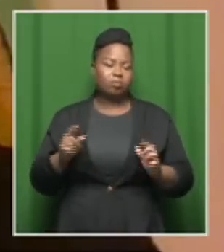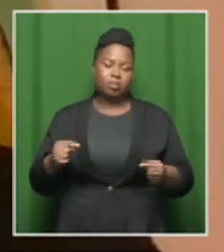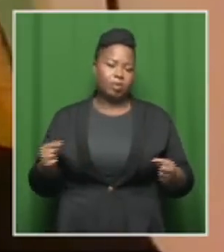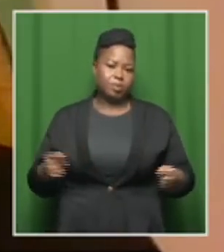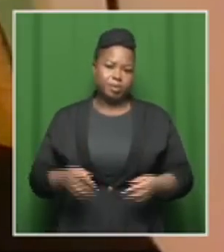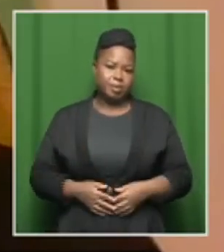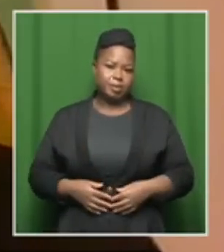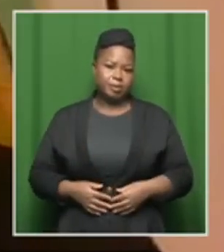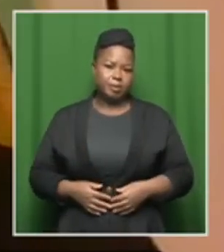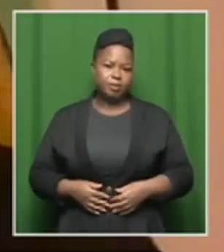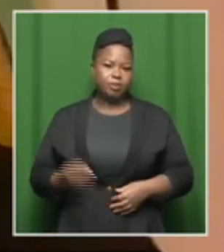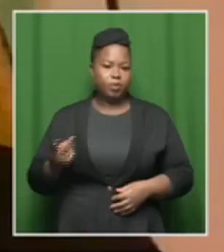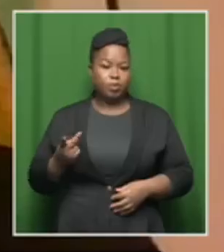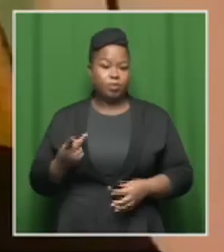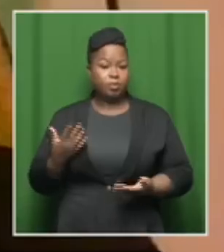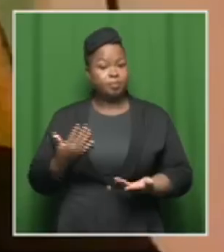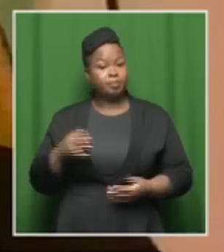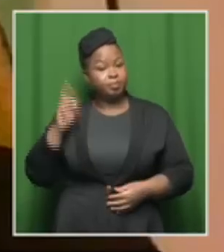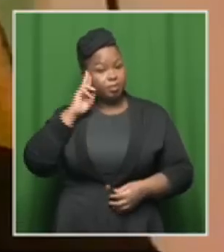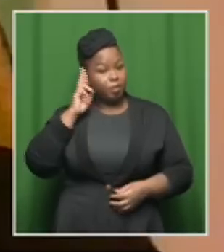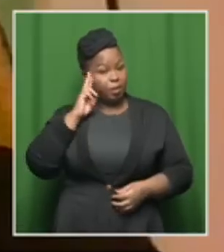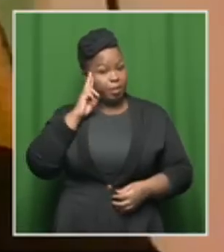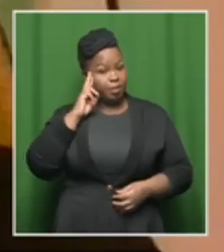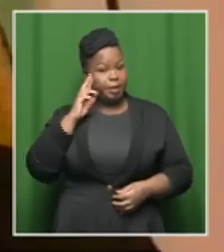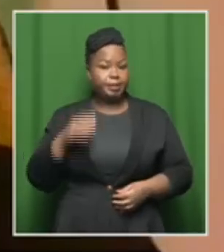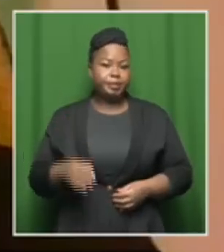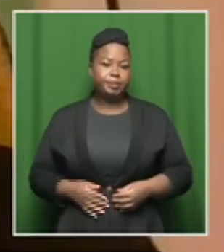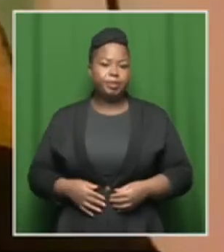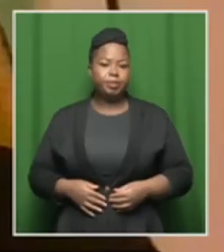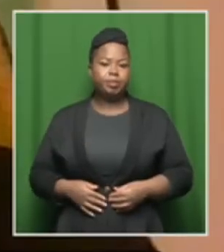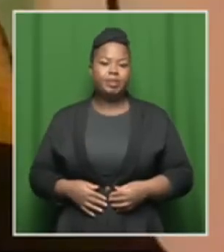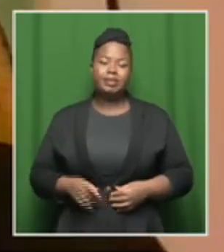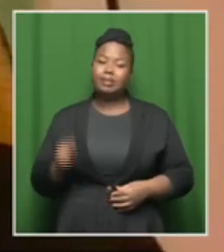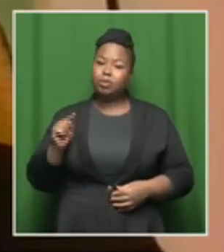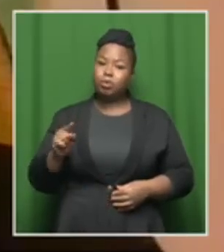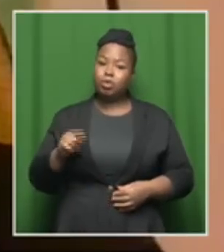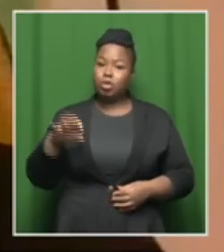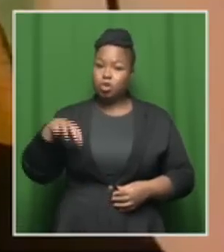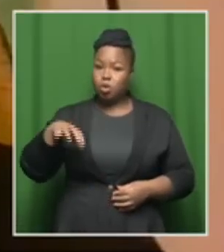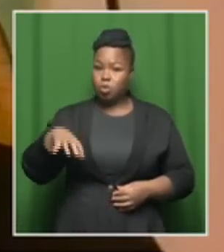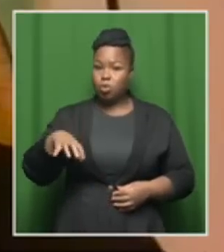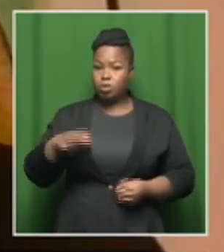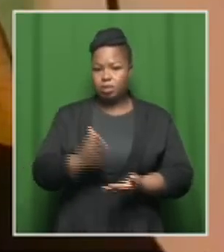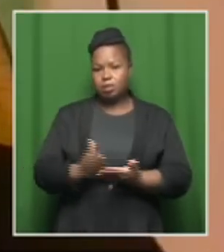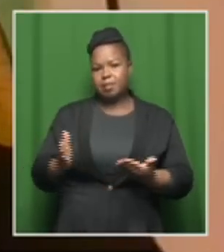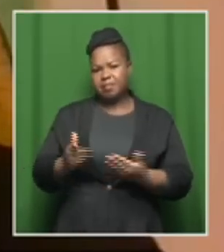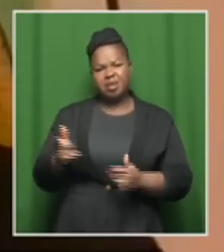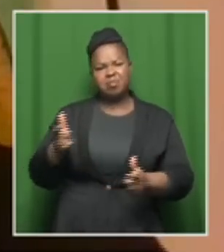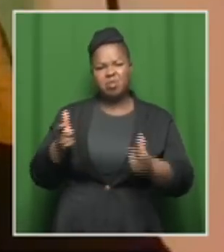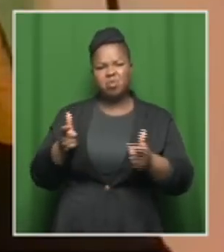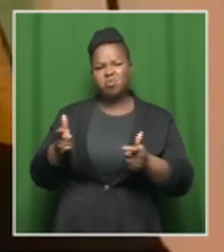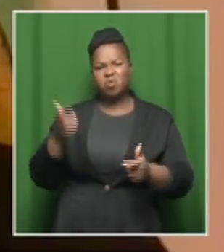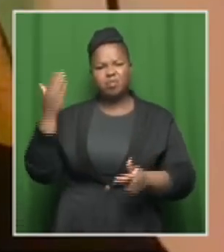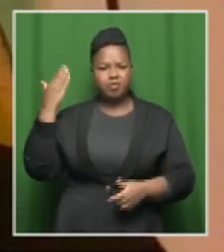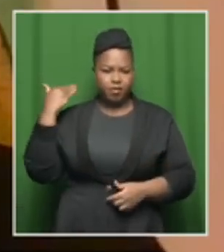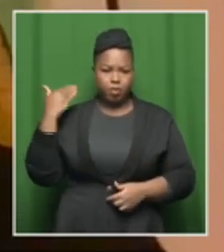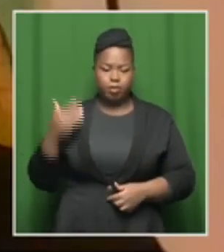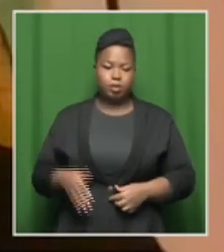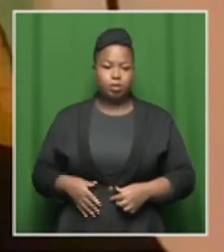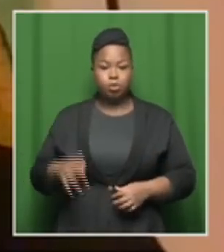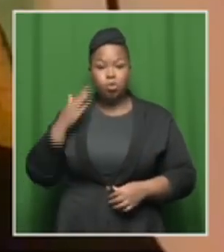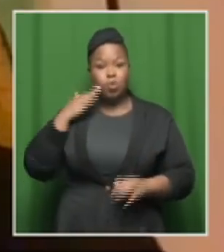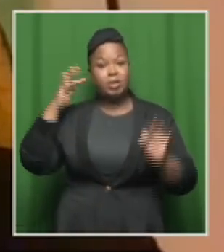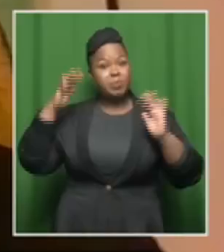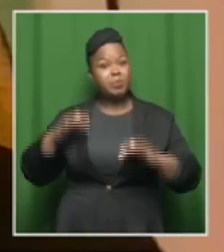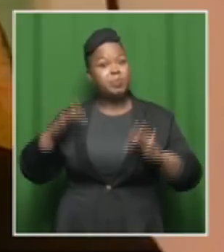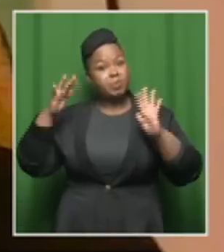in. Again, we have to remember that in that part of the Congo, and I've been on patrol several times in that area, in rainy season, all that, the